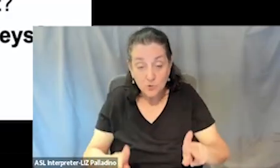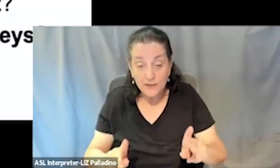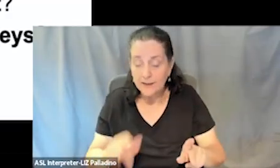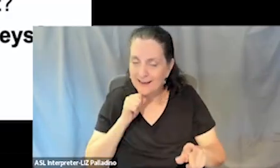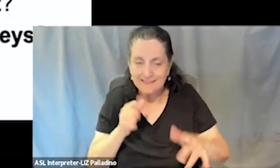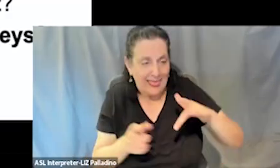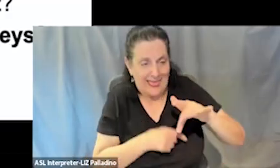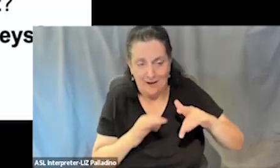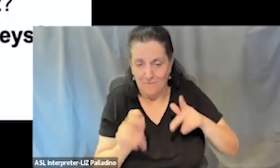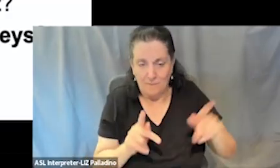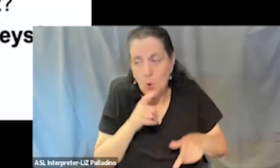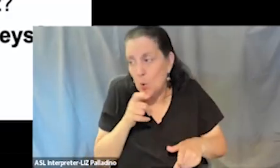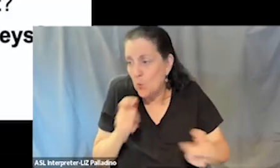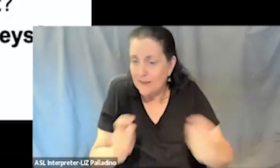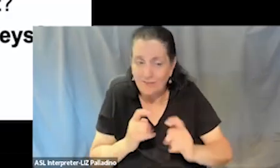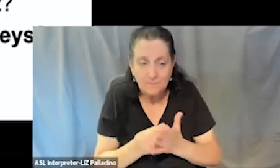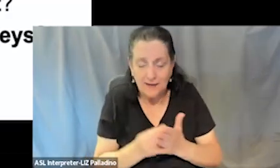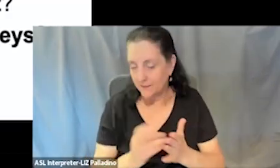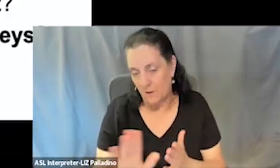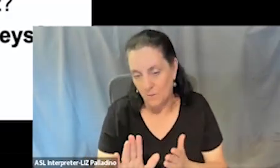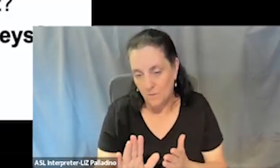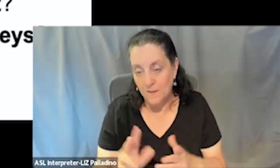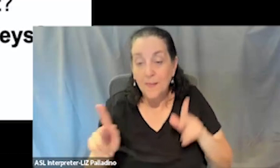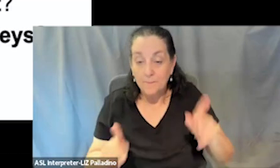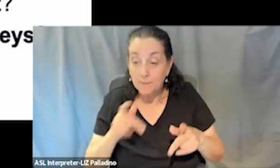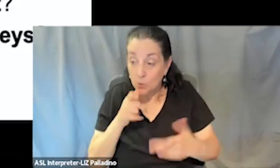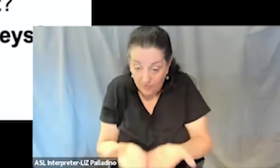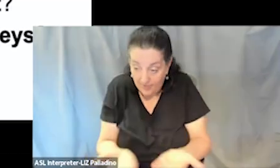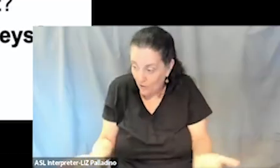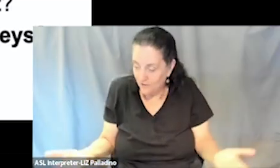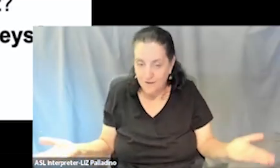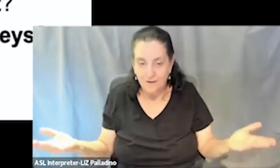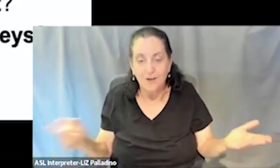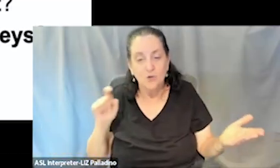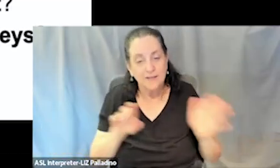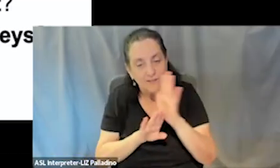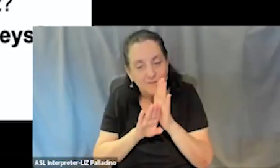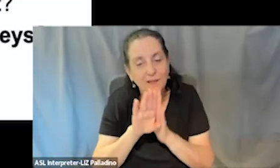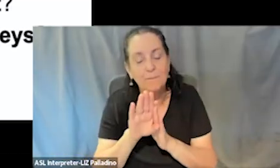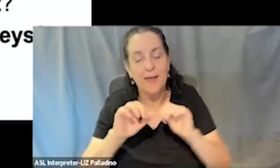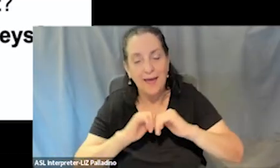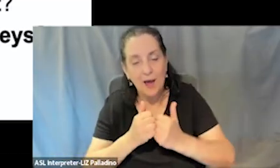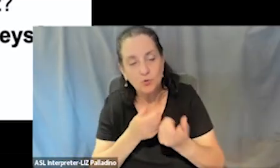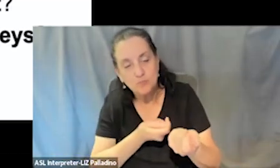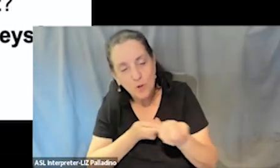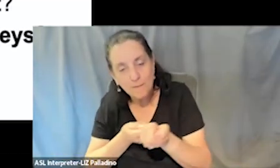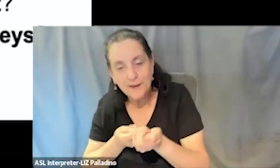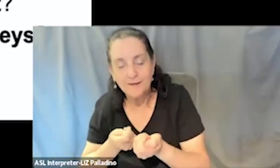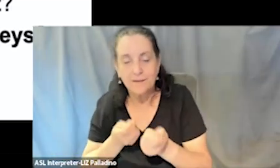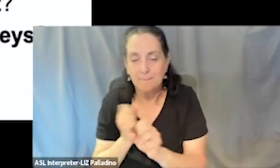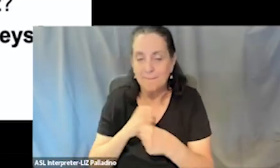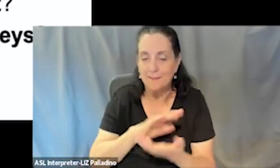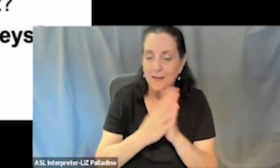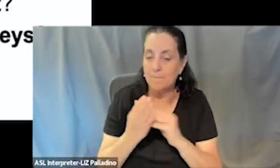who's going to give us this money. The people are in front of you. We just need to develop a way to capture them, engage and know more about